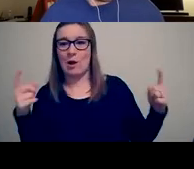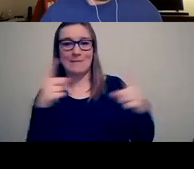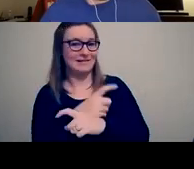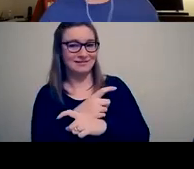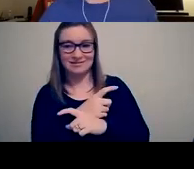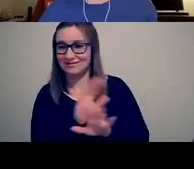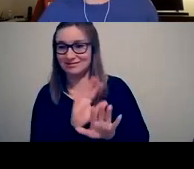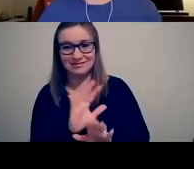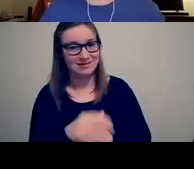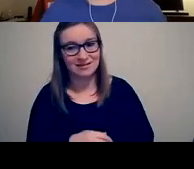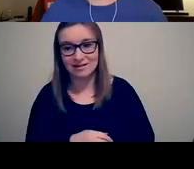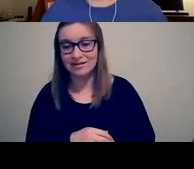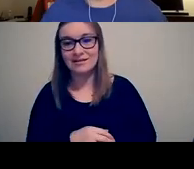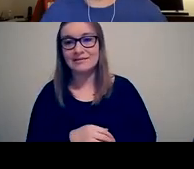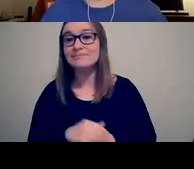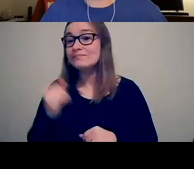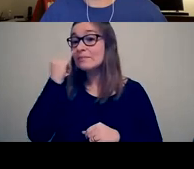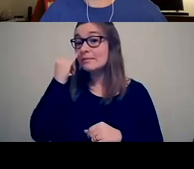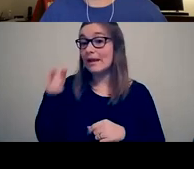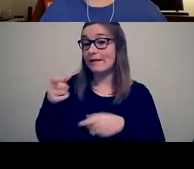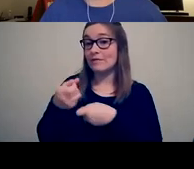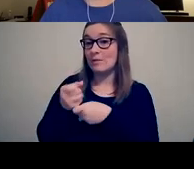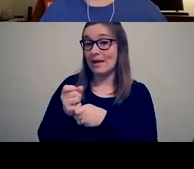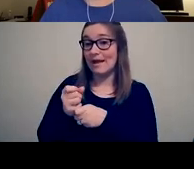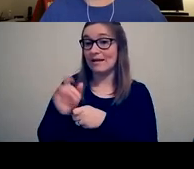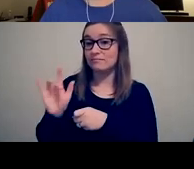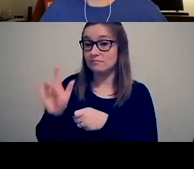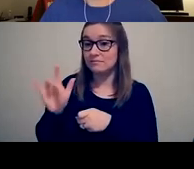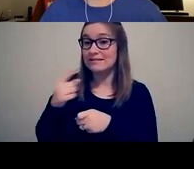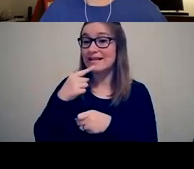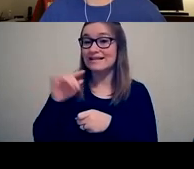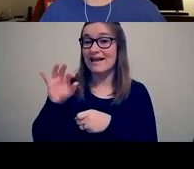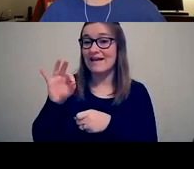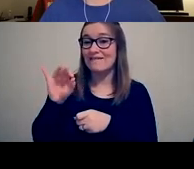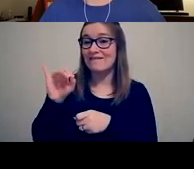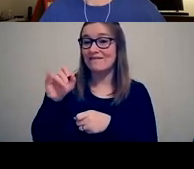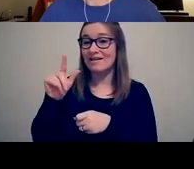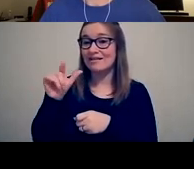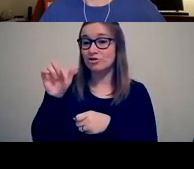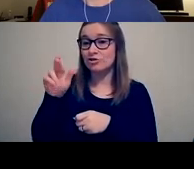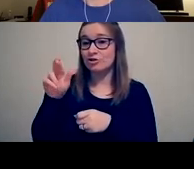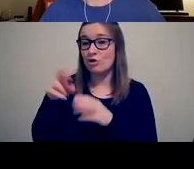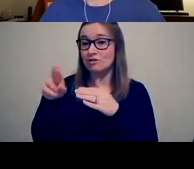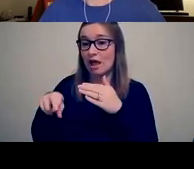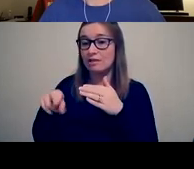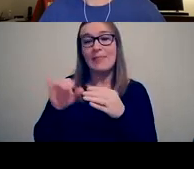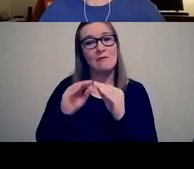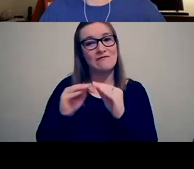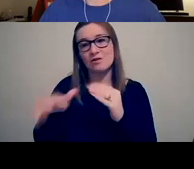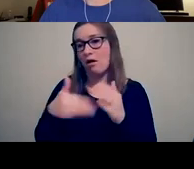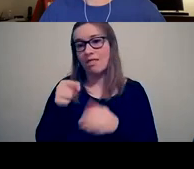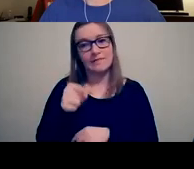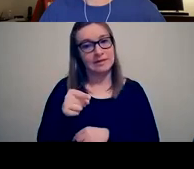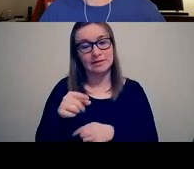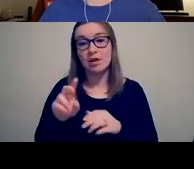complexity. If you make a button that says filter results, that would fix all of this, because then the